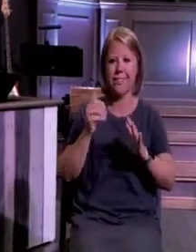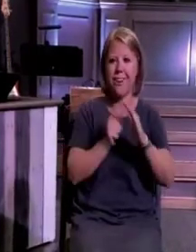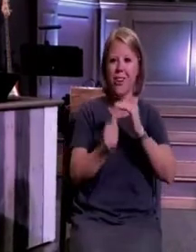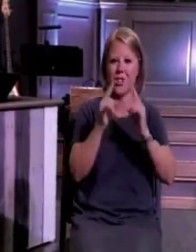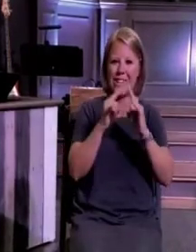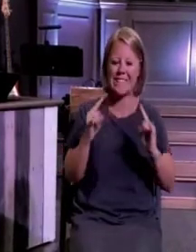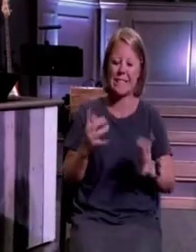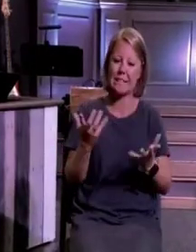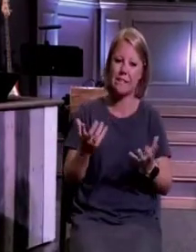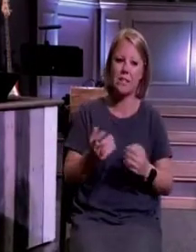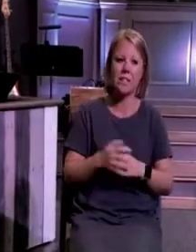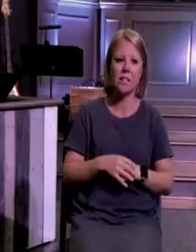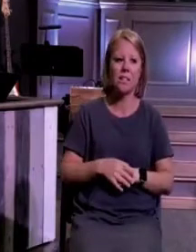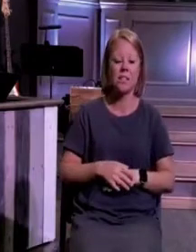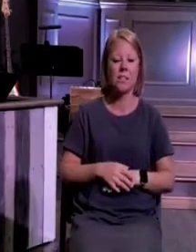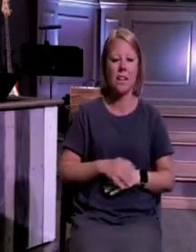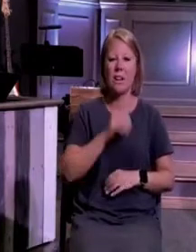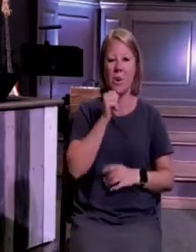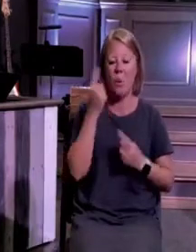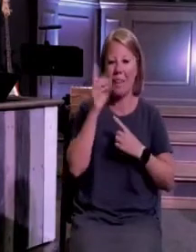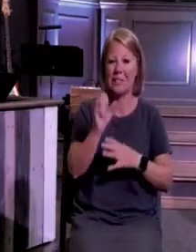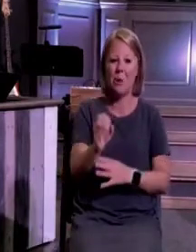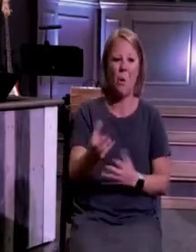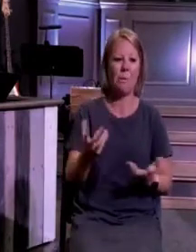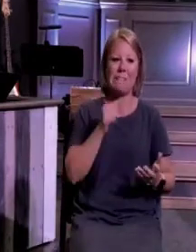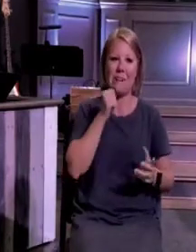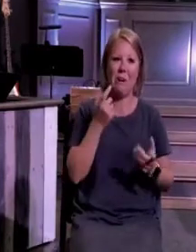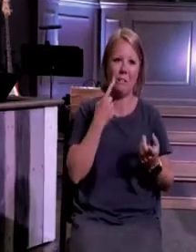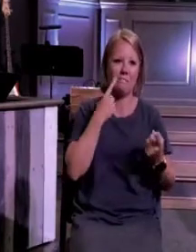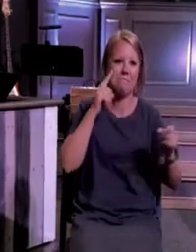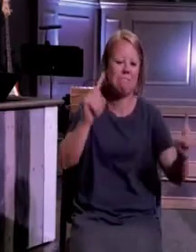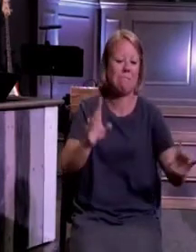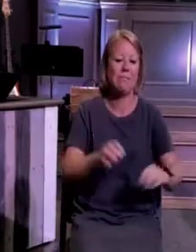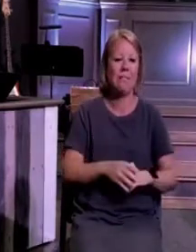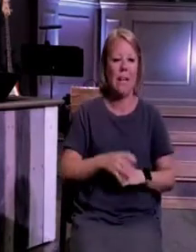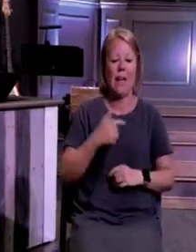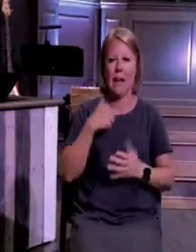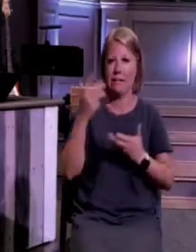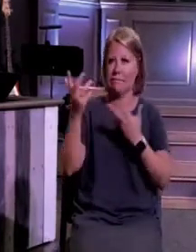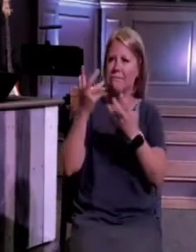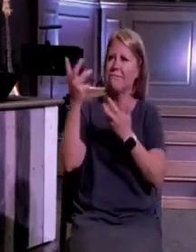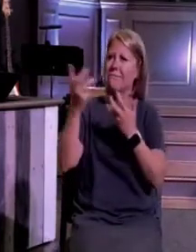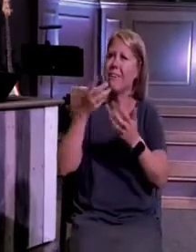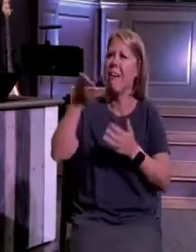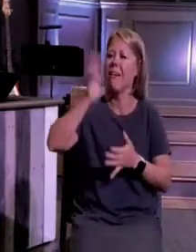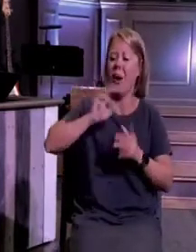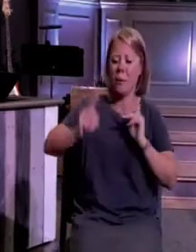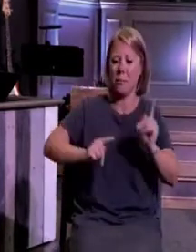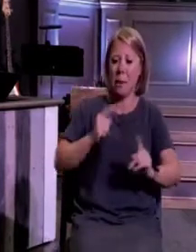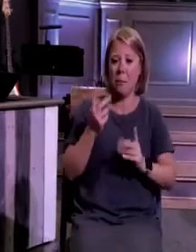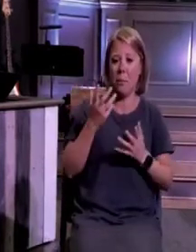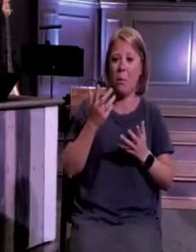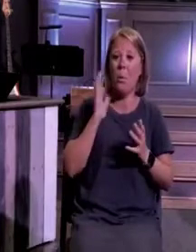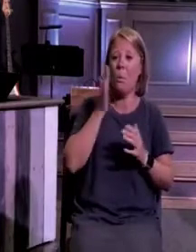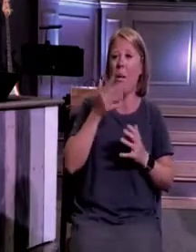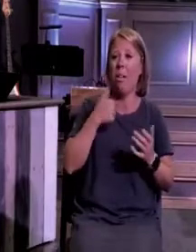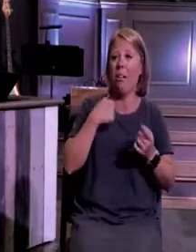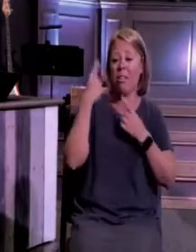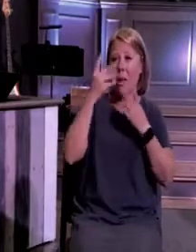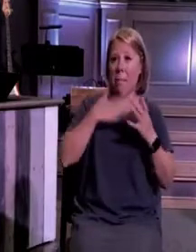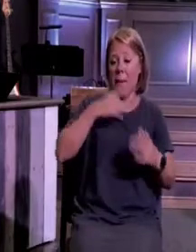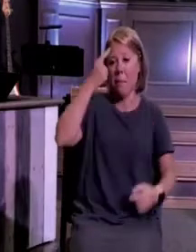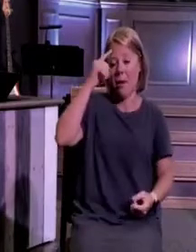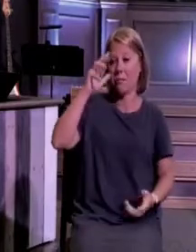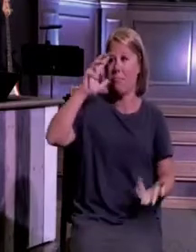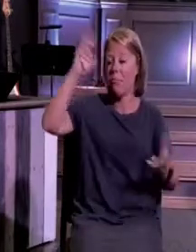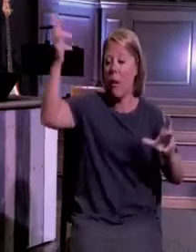so. I don't think this is going to work. And I begin to reason with God. I said, God, people will think I've lost my ever-loving mind. They're going to